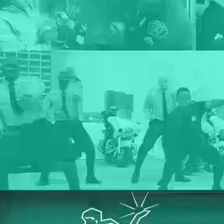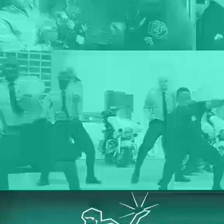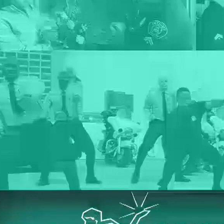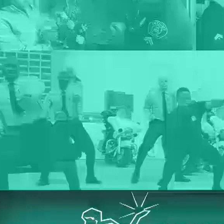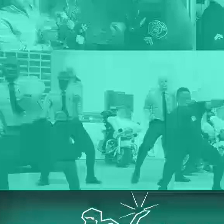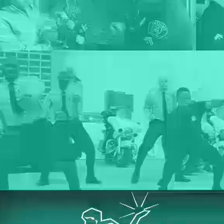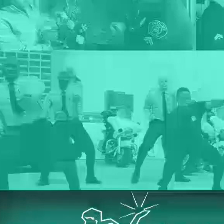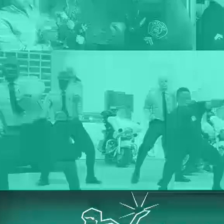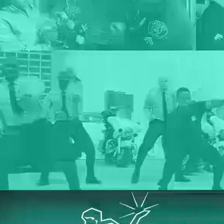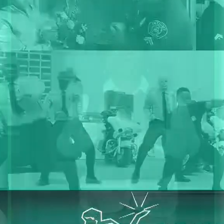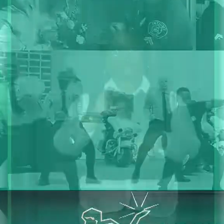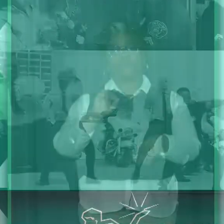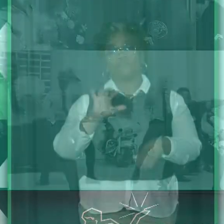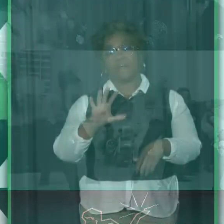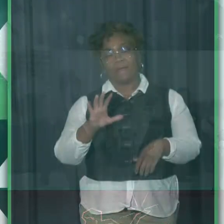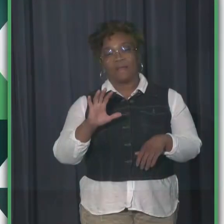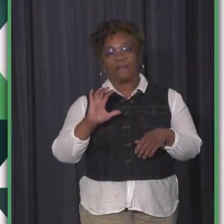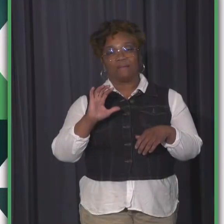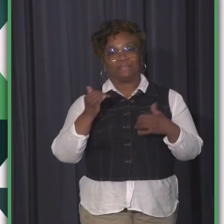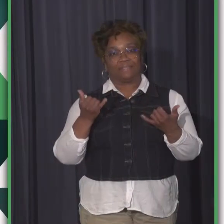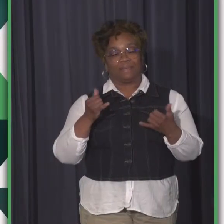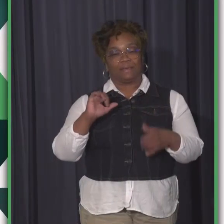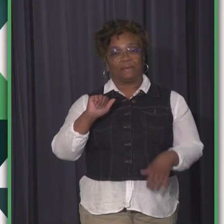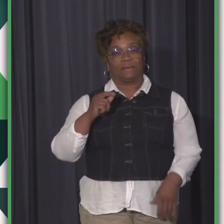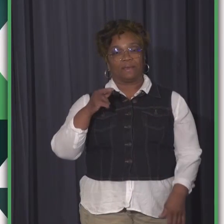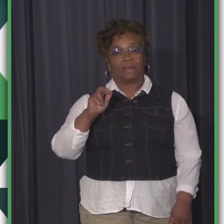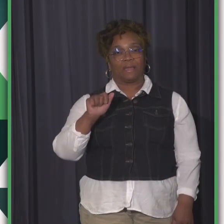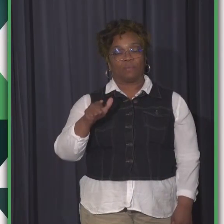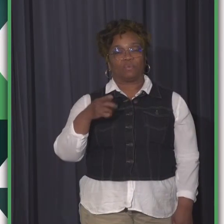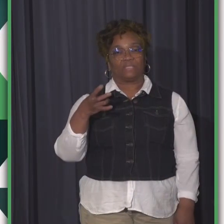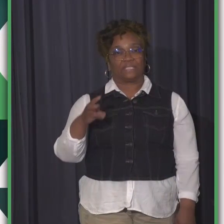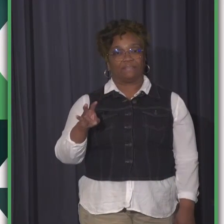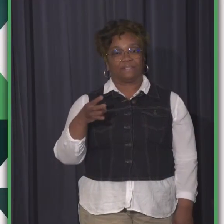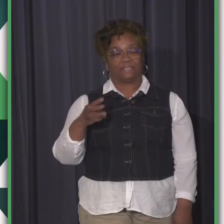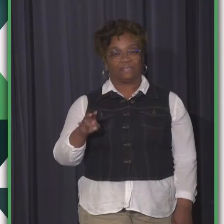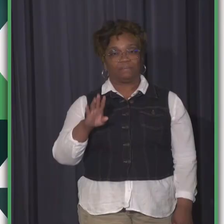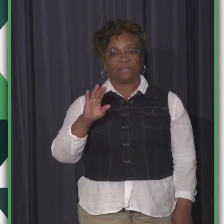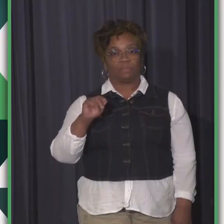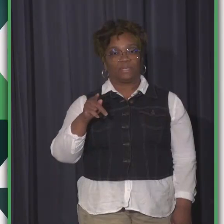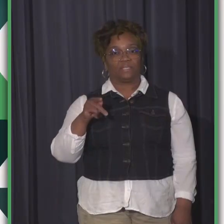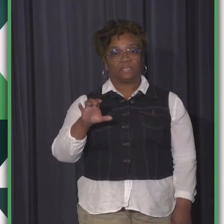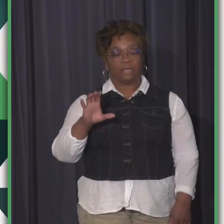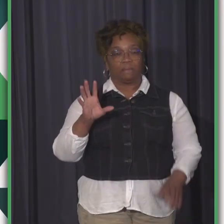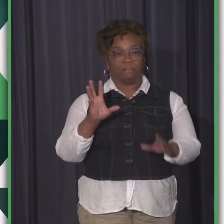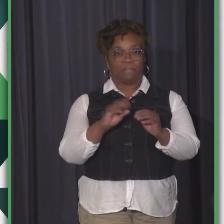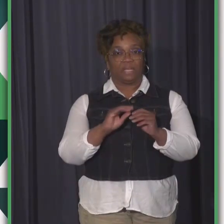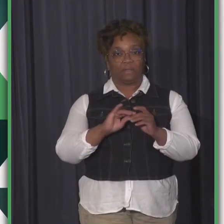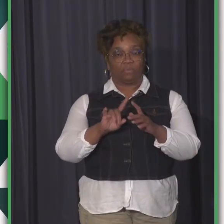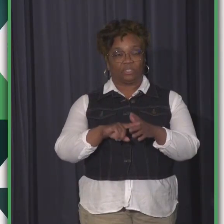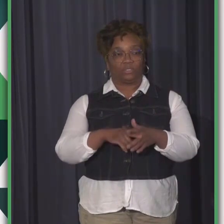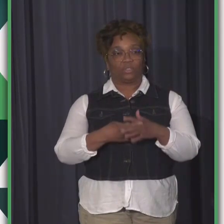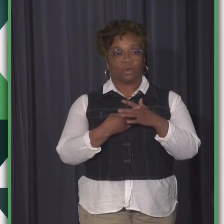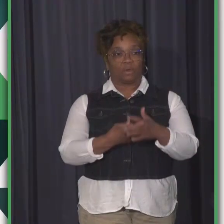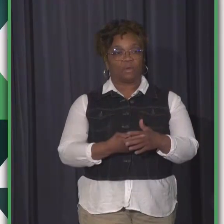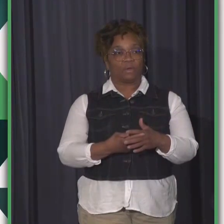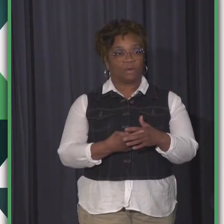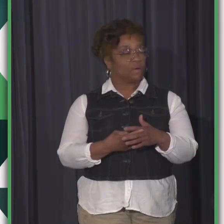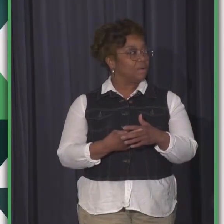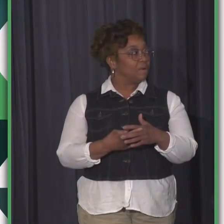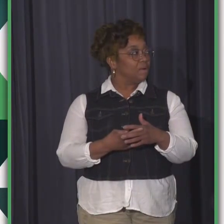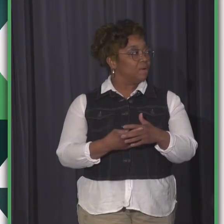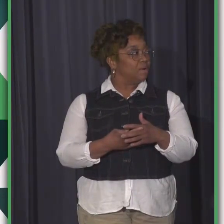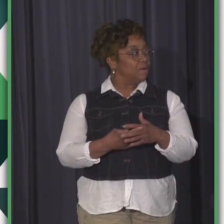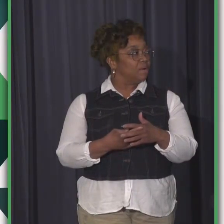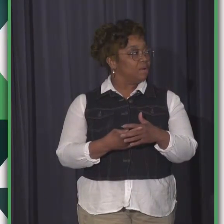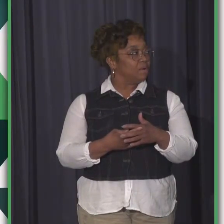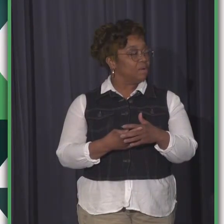It's 3:05. It's the 17th of April. The Board of Police Commission meeting is called to order. Do we have